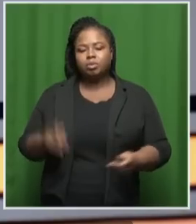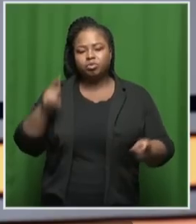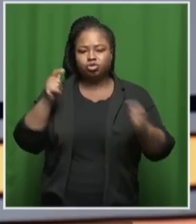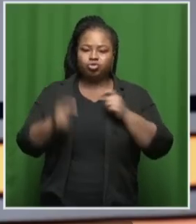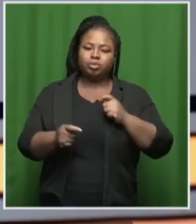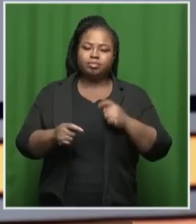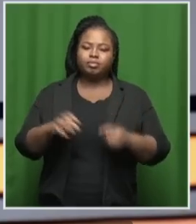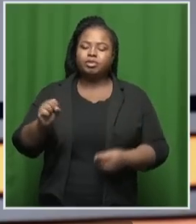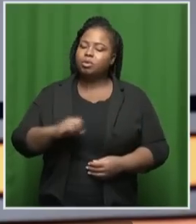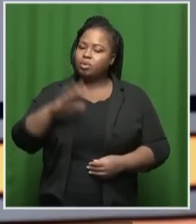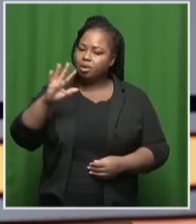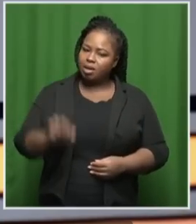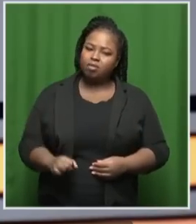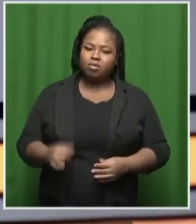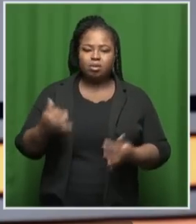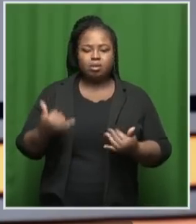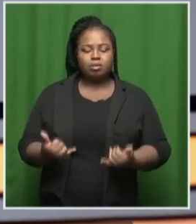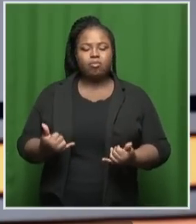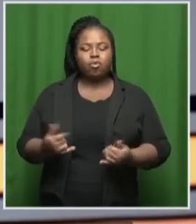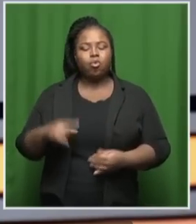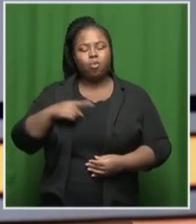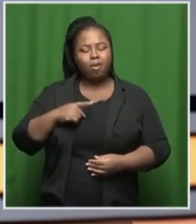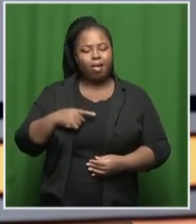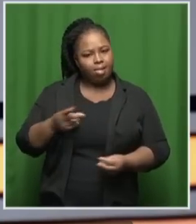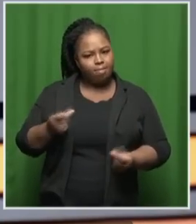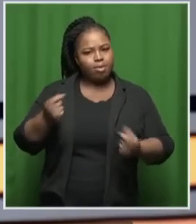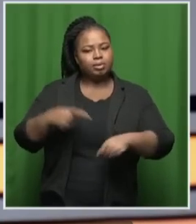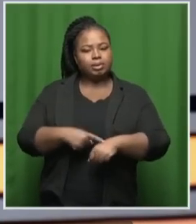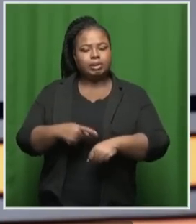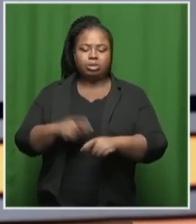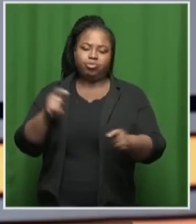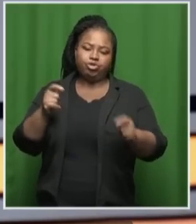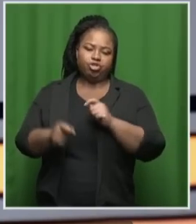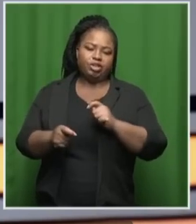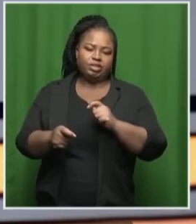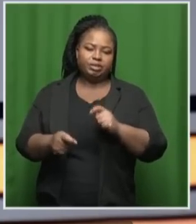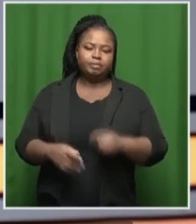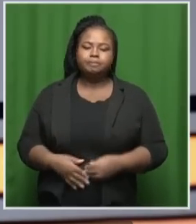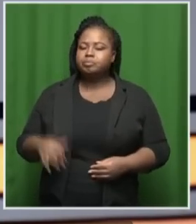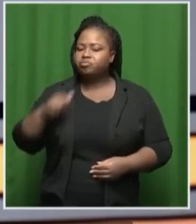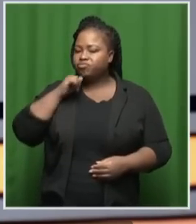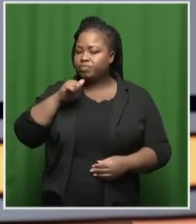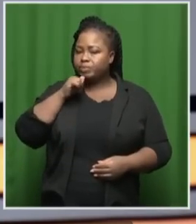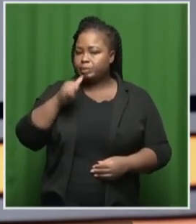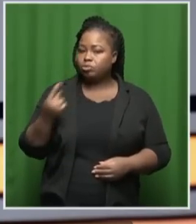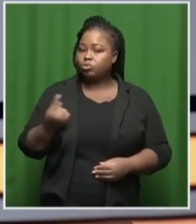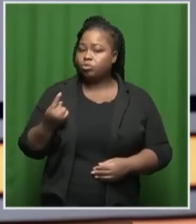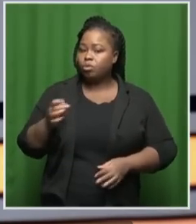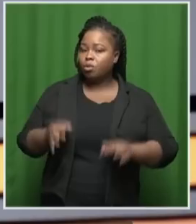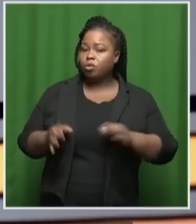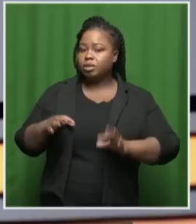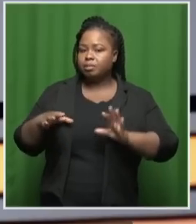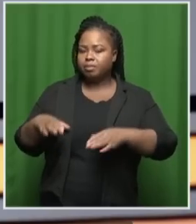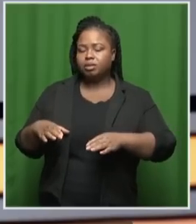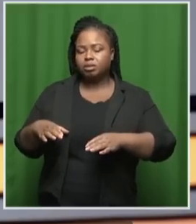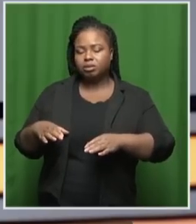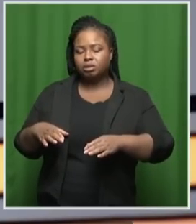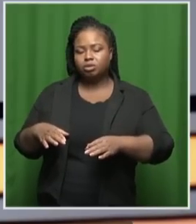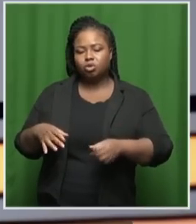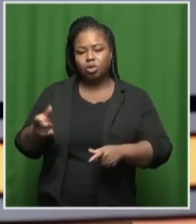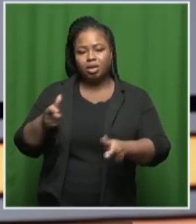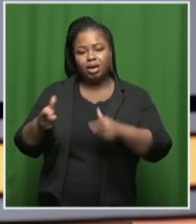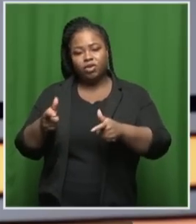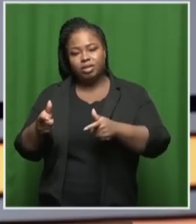South Africa is on this precipice of change, whether it is from a single-party governance system